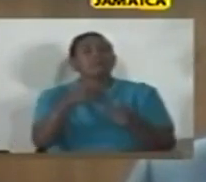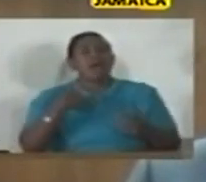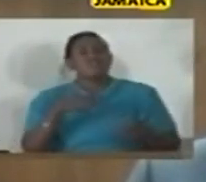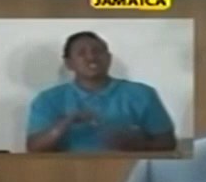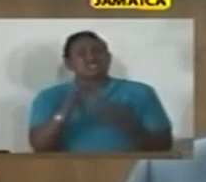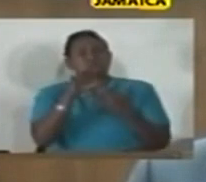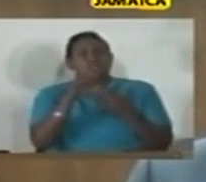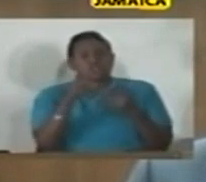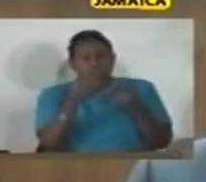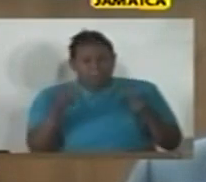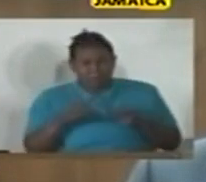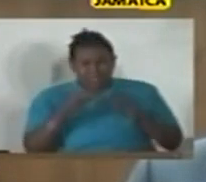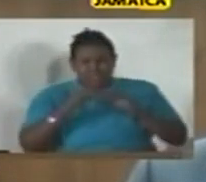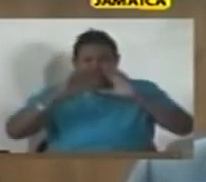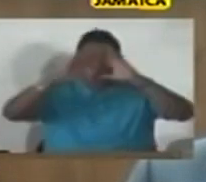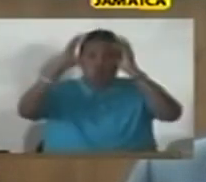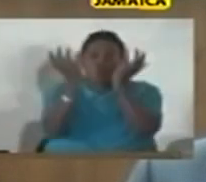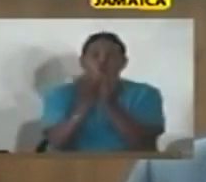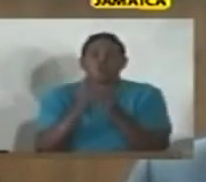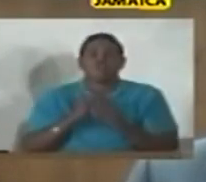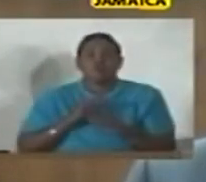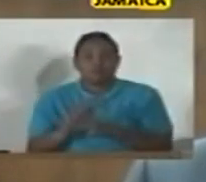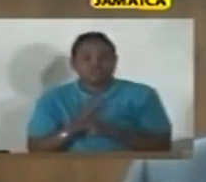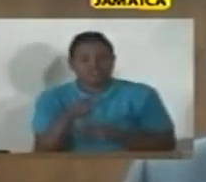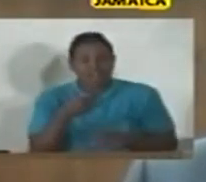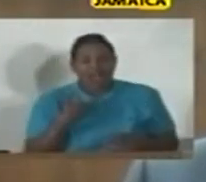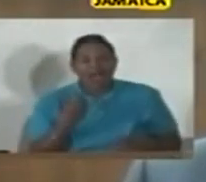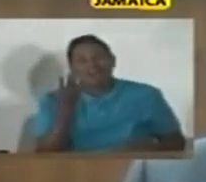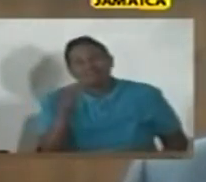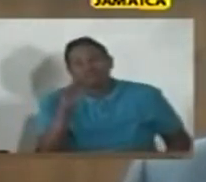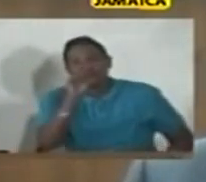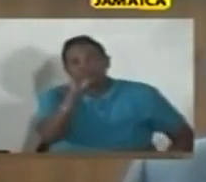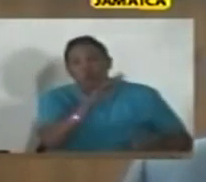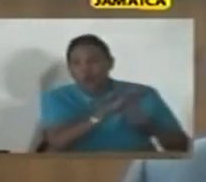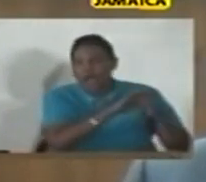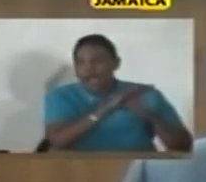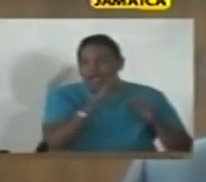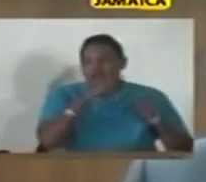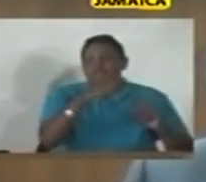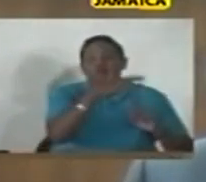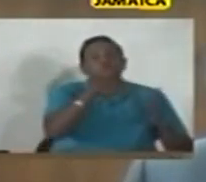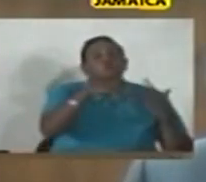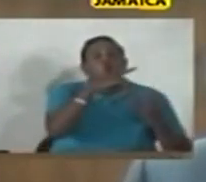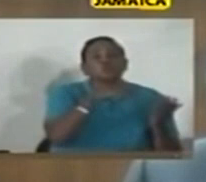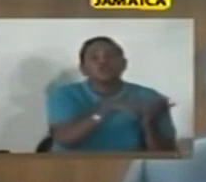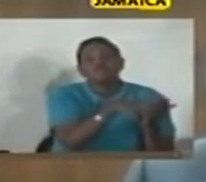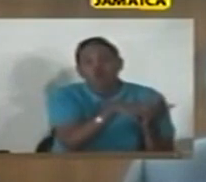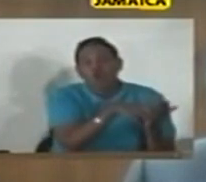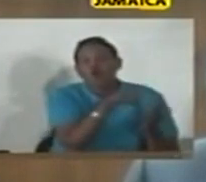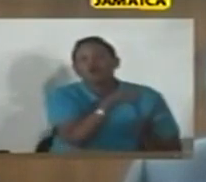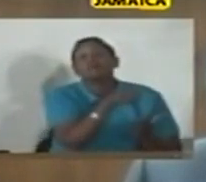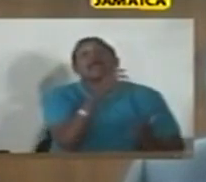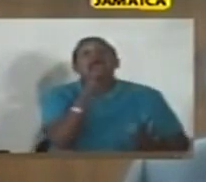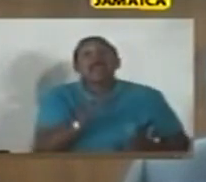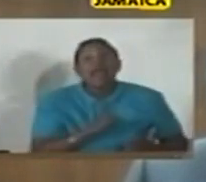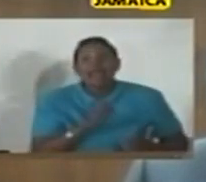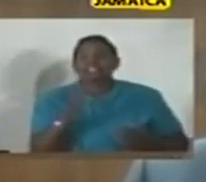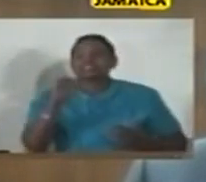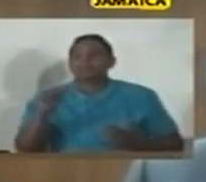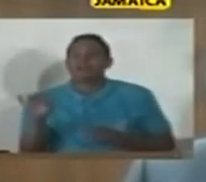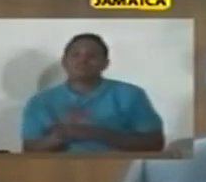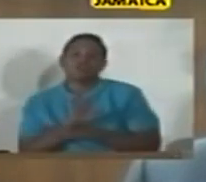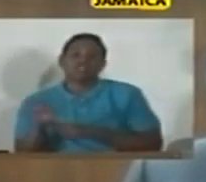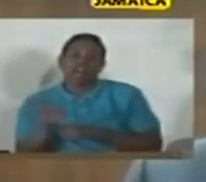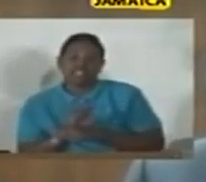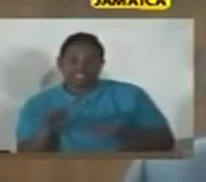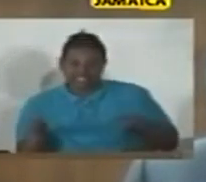special place within the world of our ministry, as they have at least 2 areas of social vulnerability, by age and by